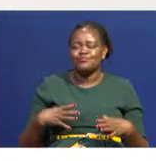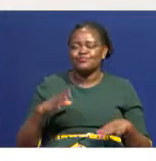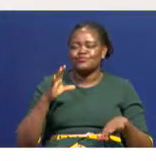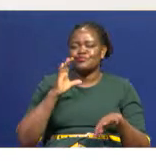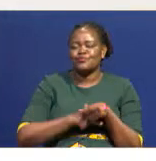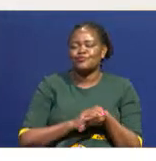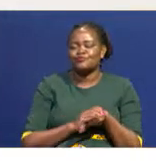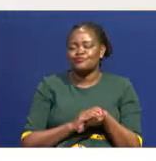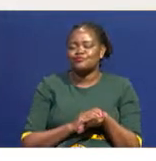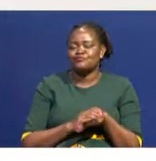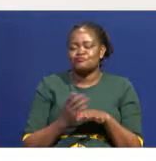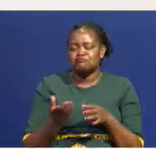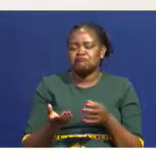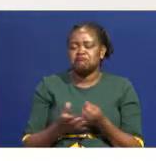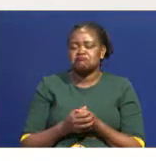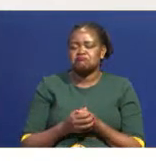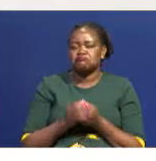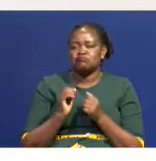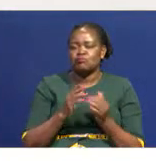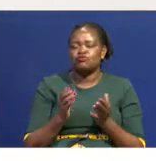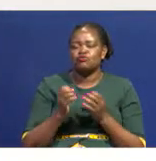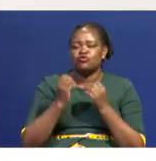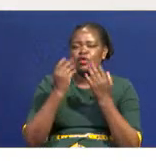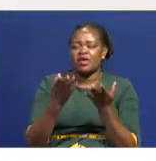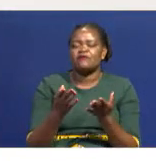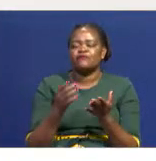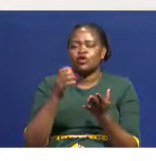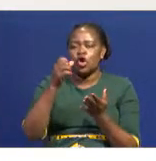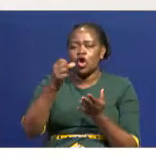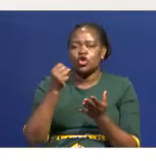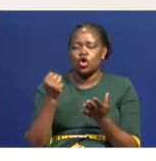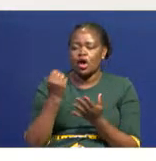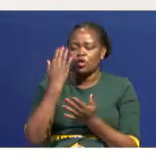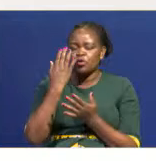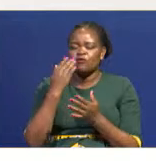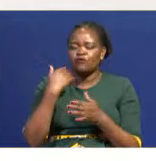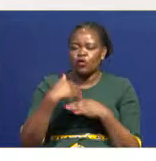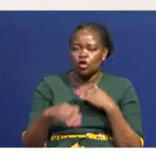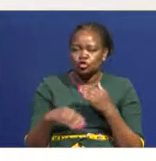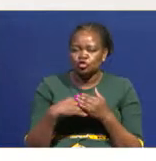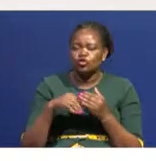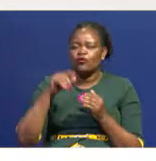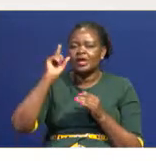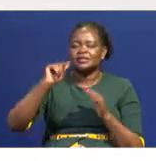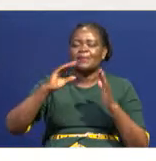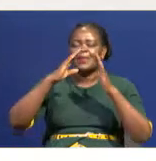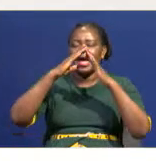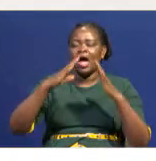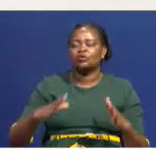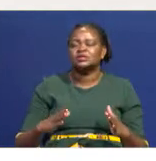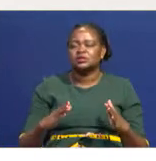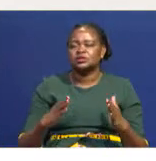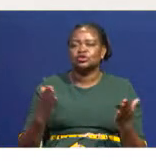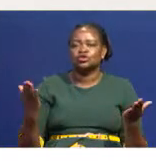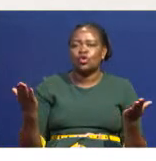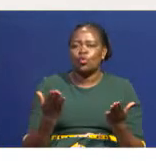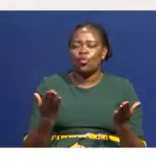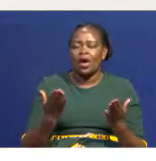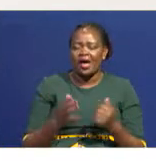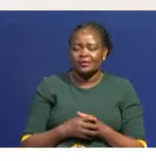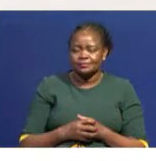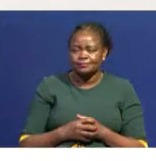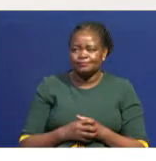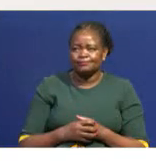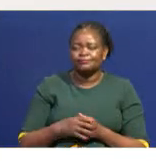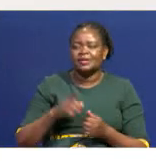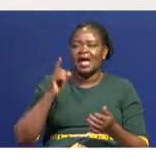the fabrication and supply of steel doors and windows for construction of affordable housing units at Majimbo area